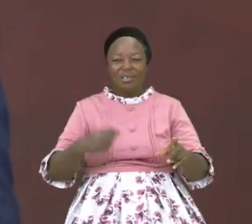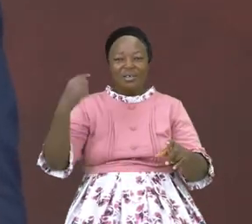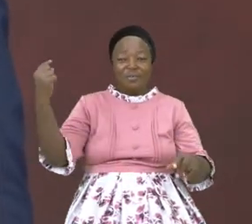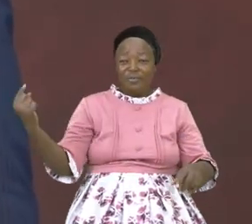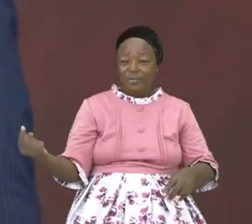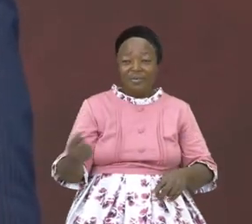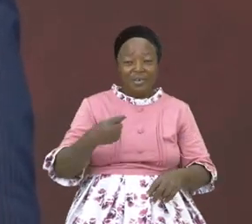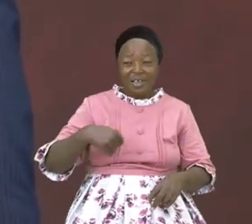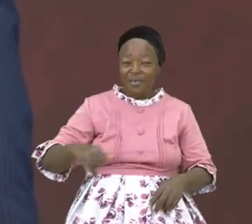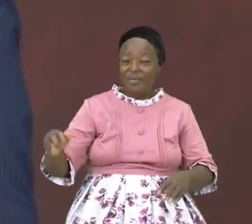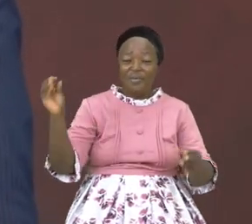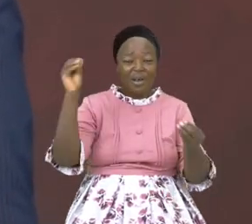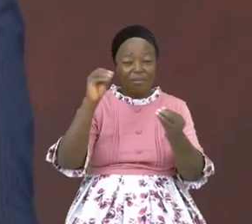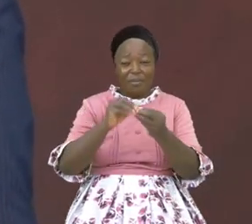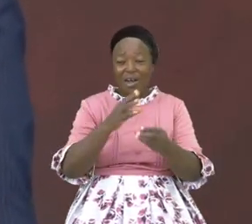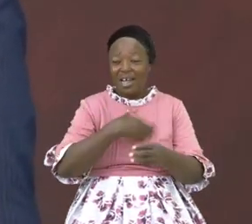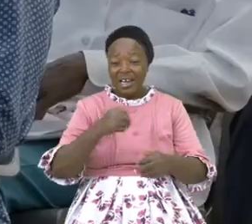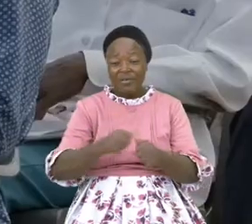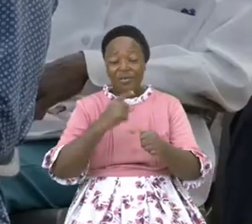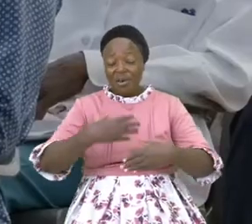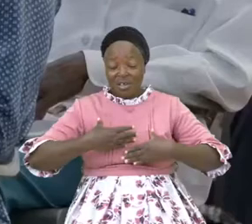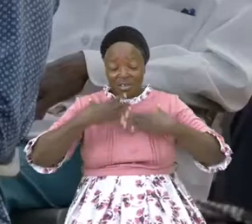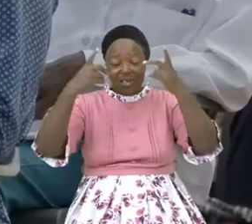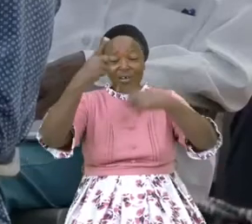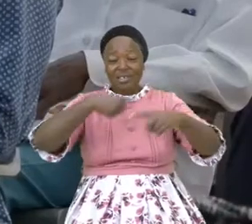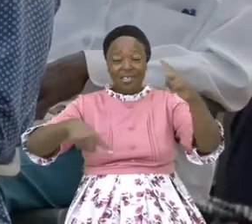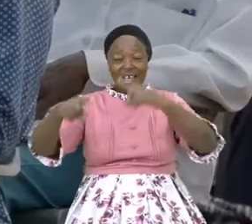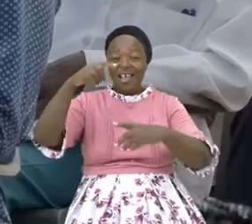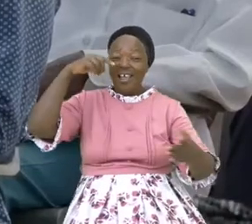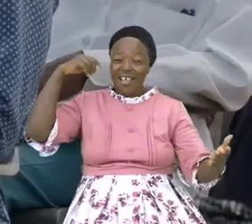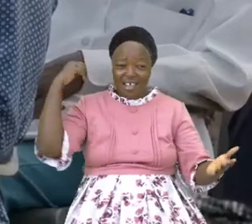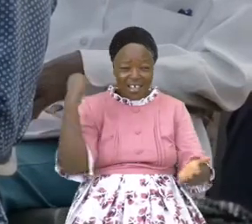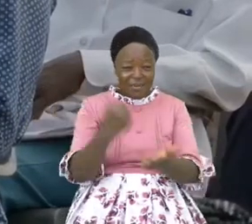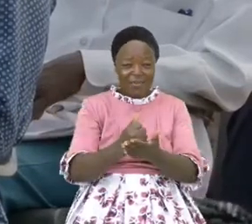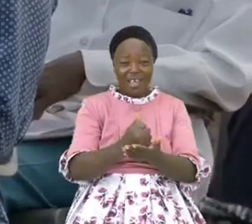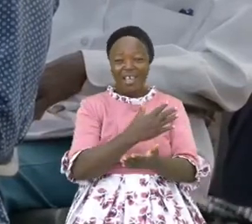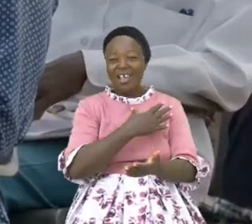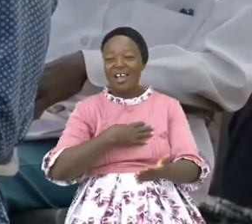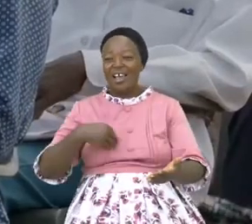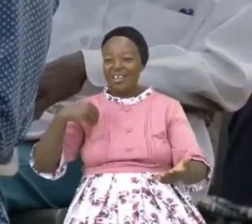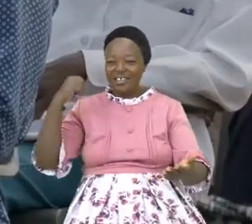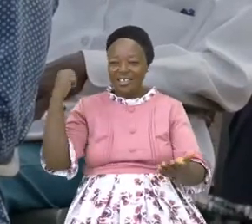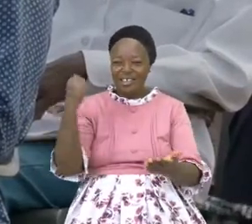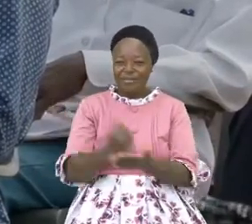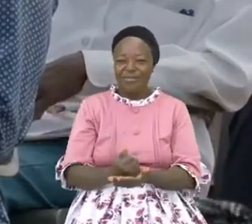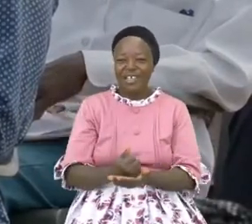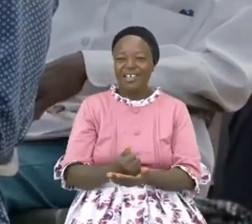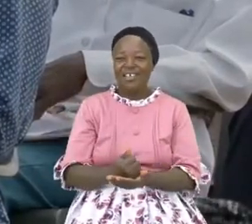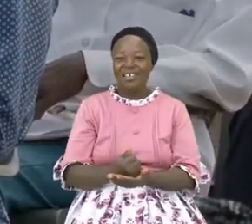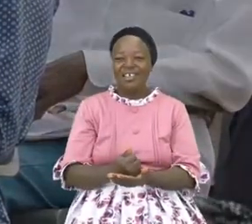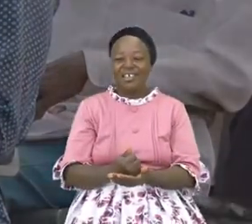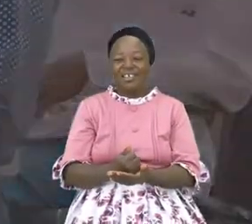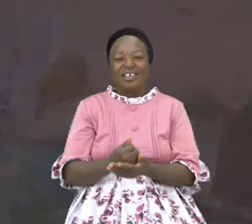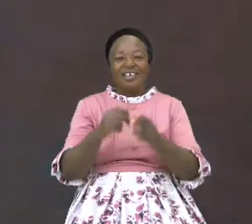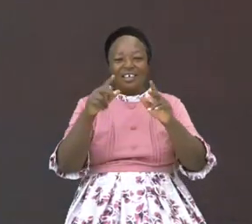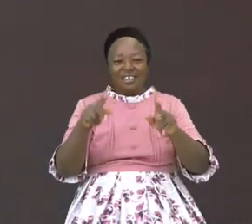forevermore. And everybody shout, amen and amen. Psalm